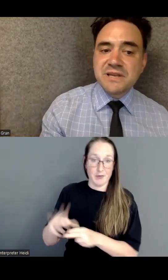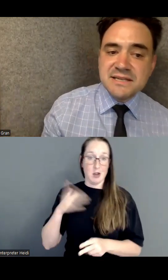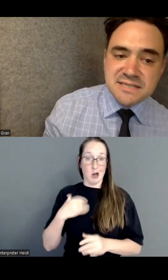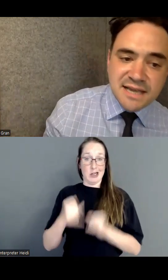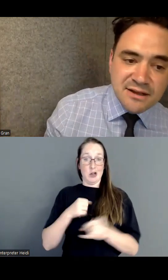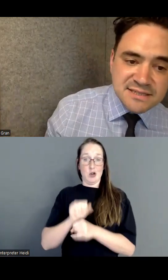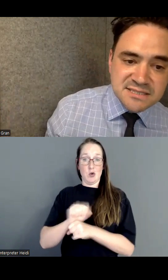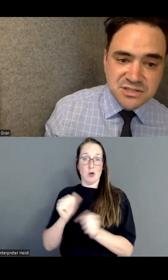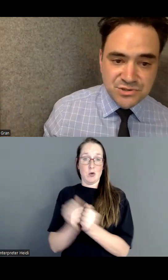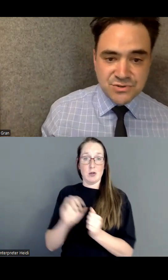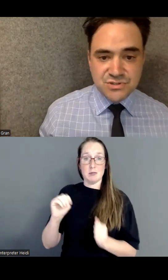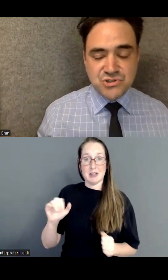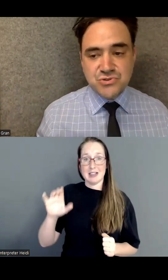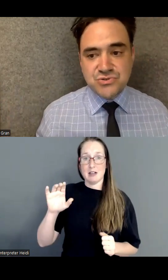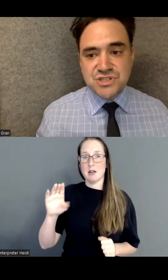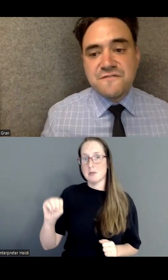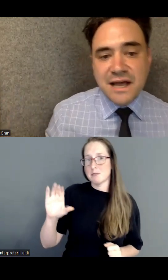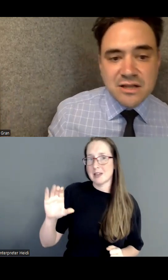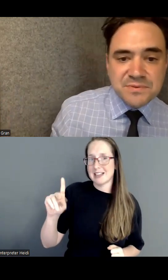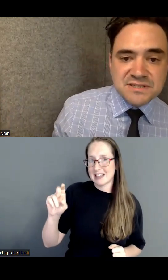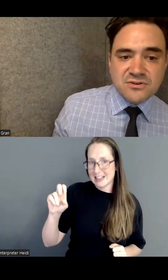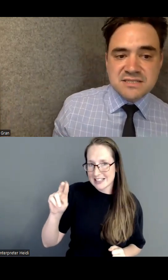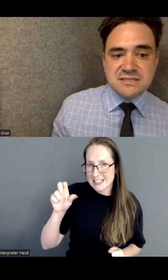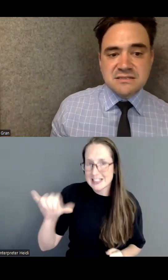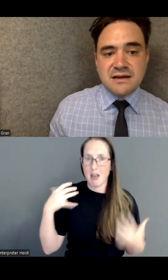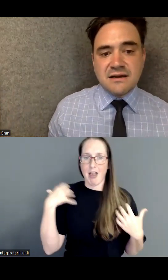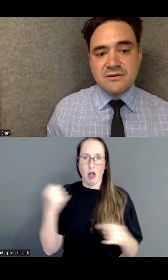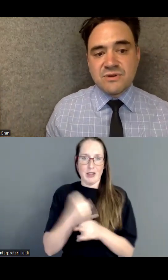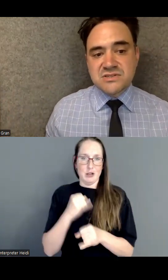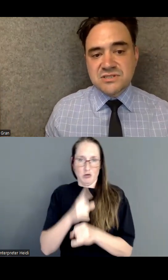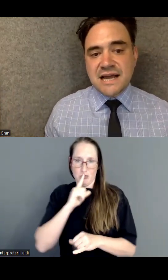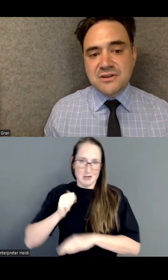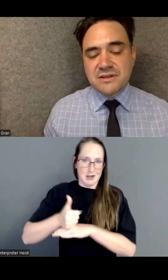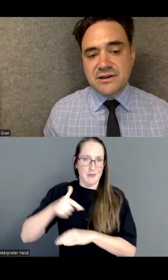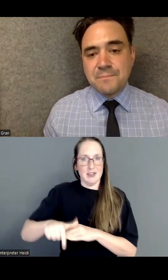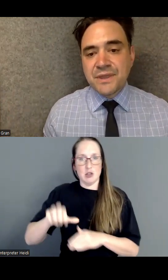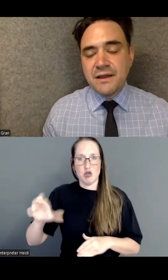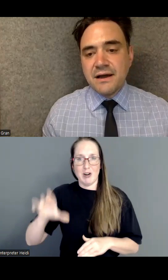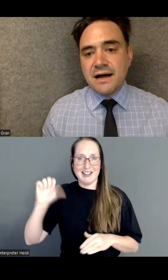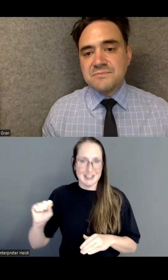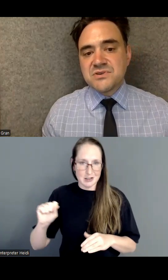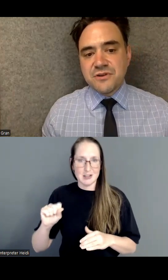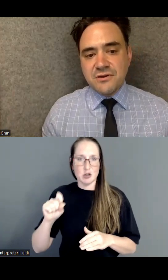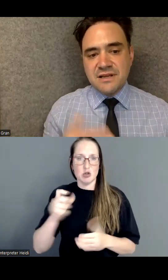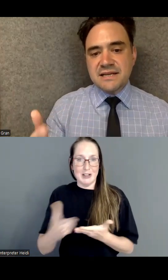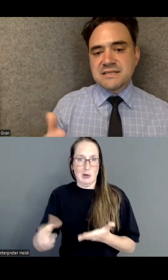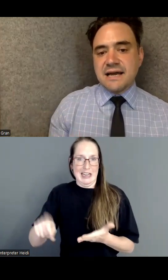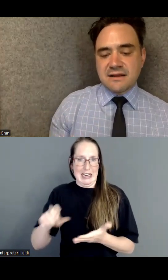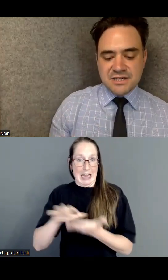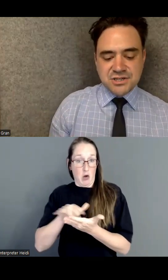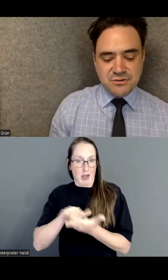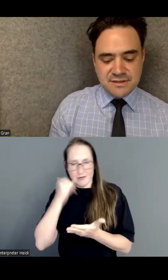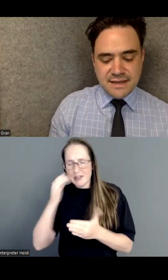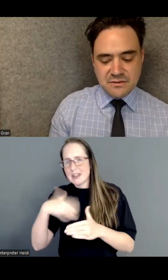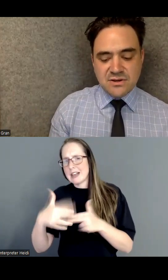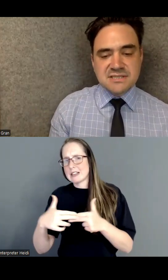worked with McKinsey Health Institute to develop this crisis resource calculator. So if we go to the next slide, I'll